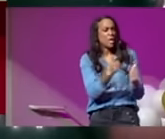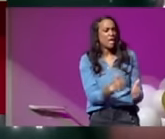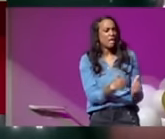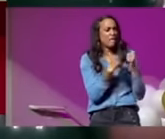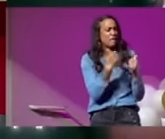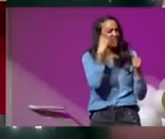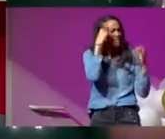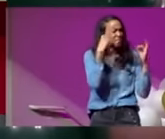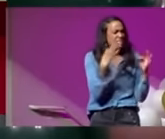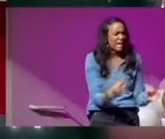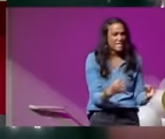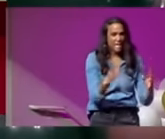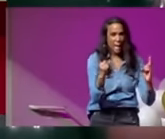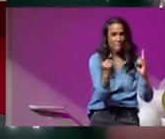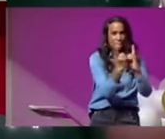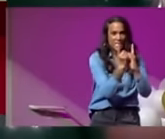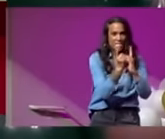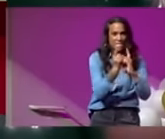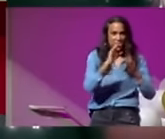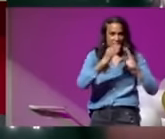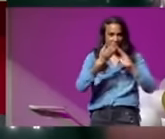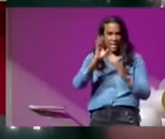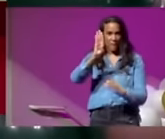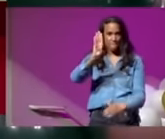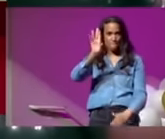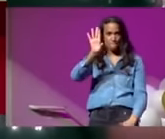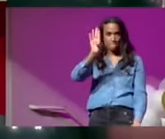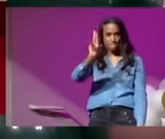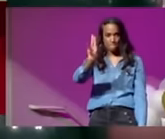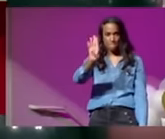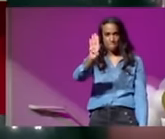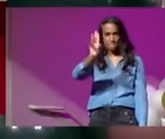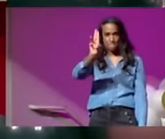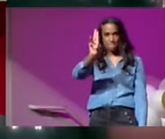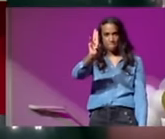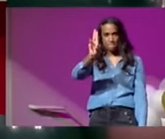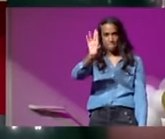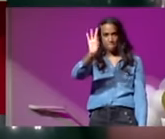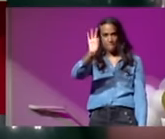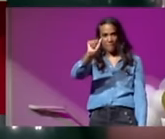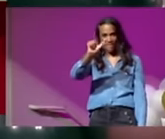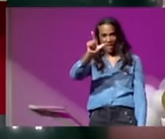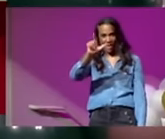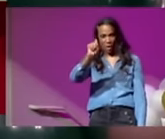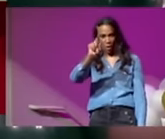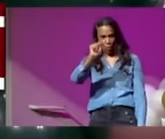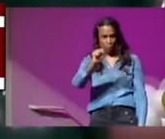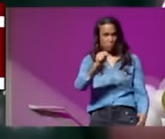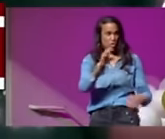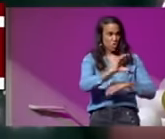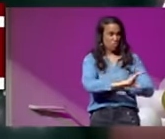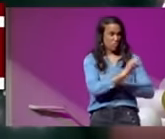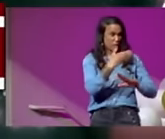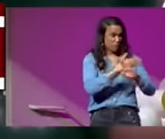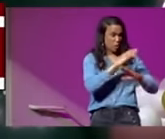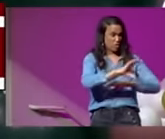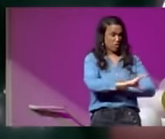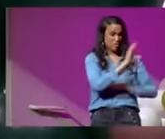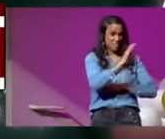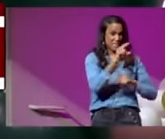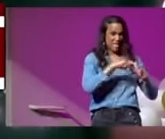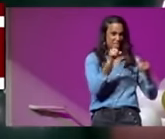would meet up in Buffalo for Christmas Eve and then travel from Buffalo to New York